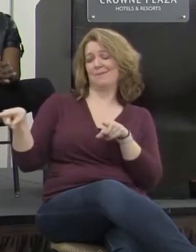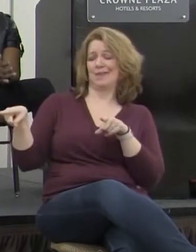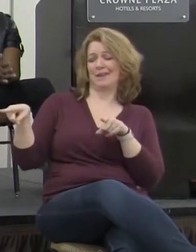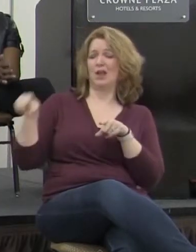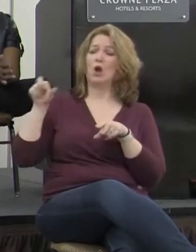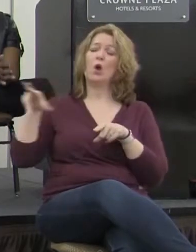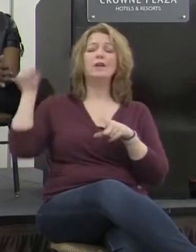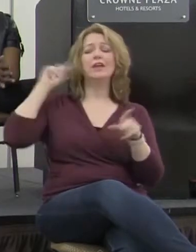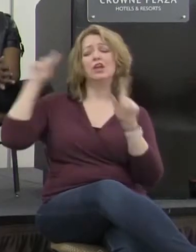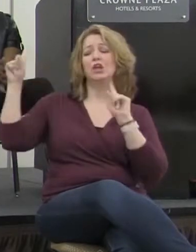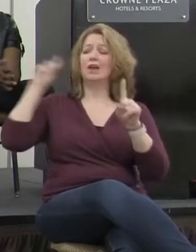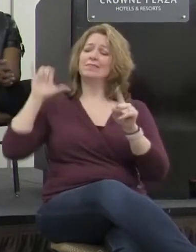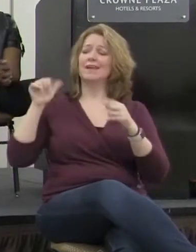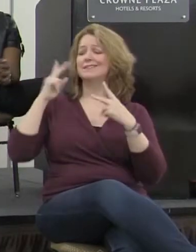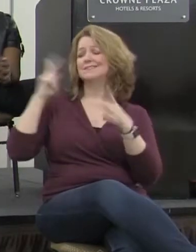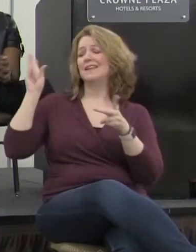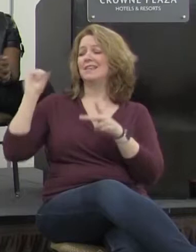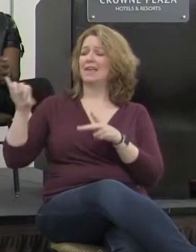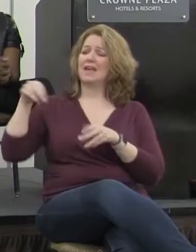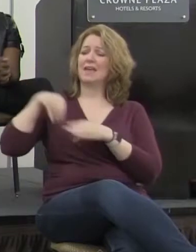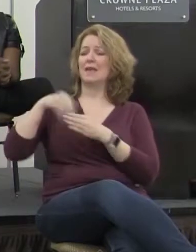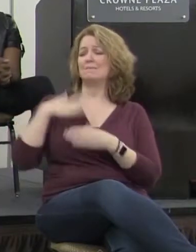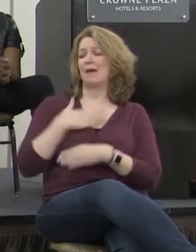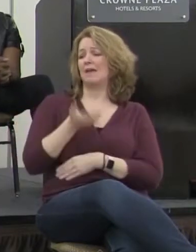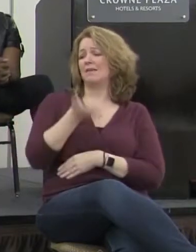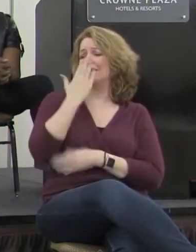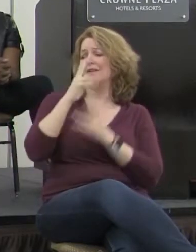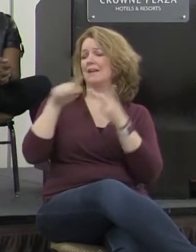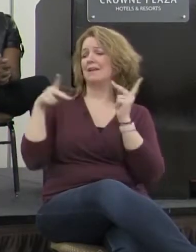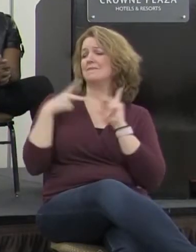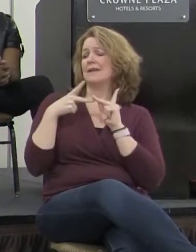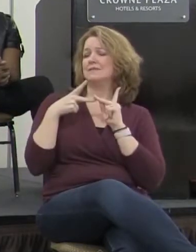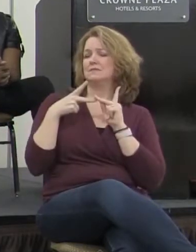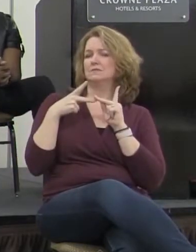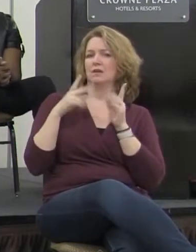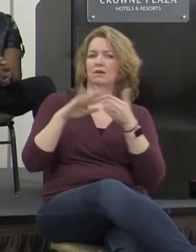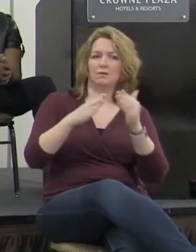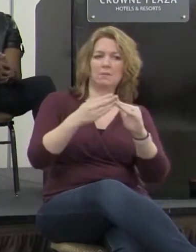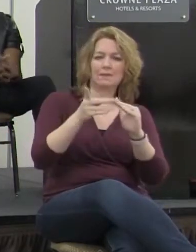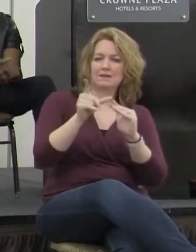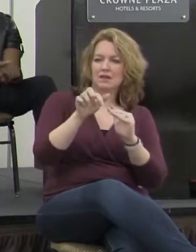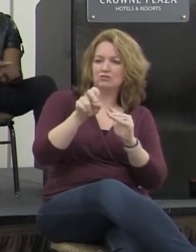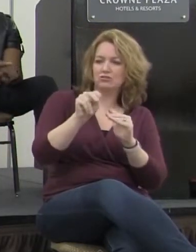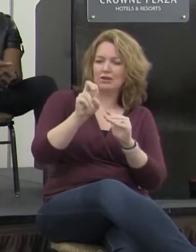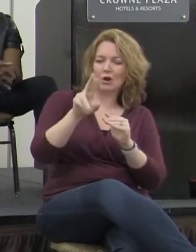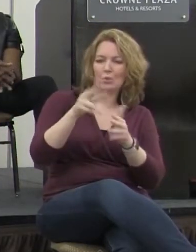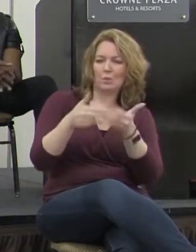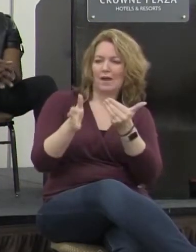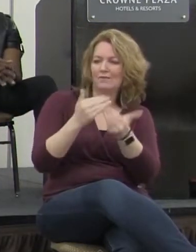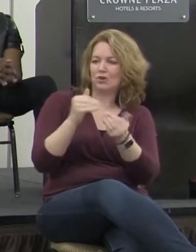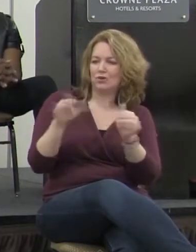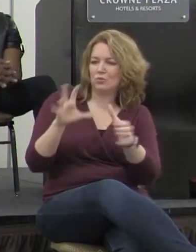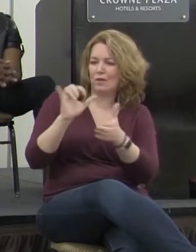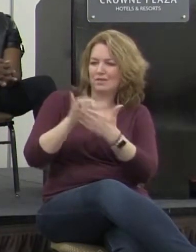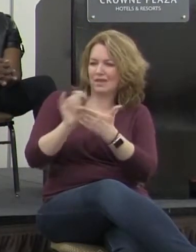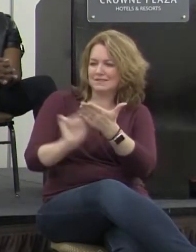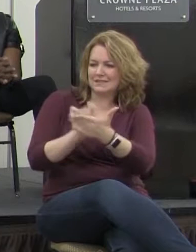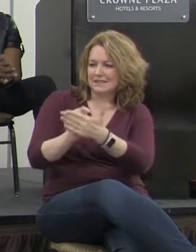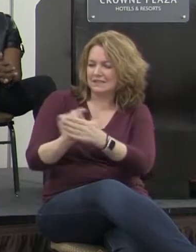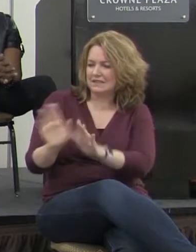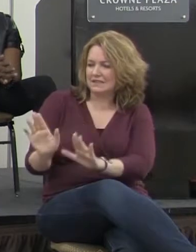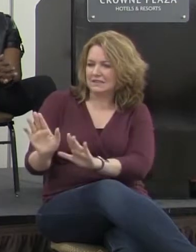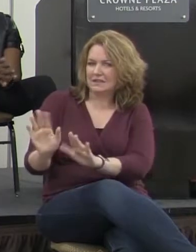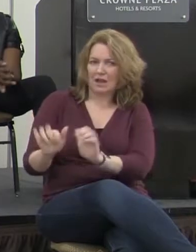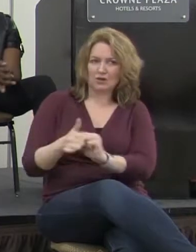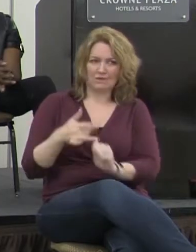those words, or to see that in my face, either the public dungeon or wherever you might choose to do that scene. right? How do you